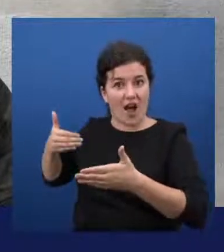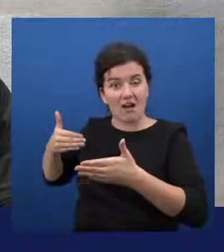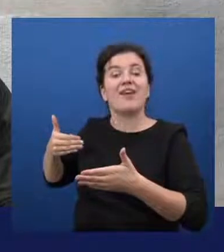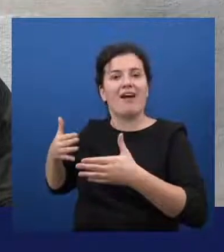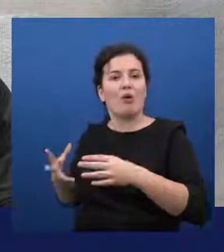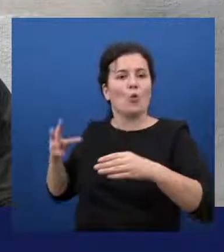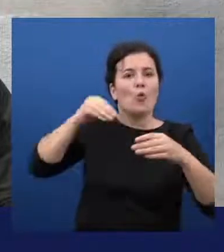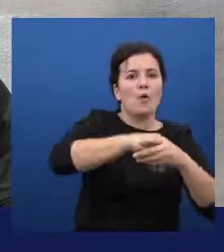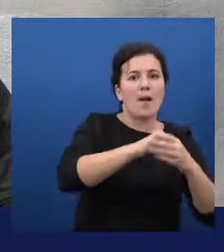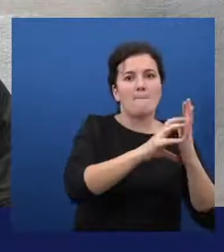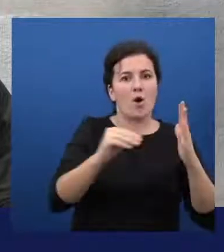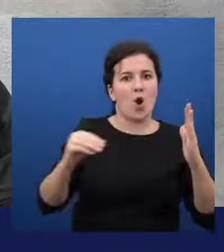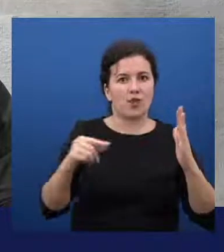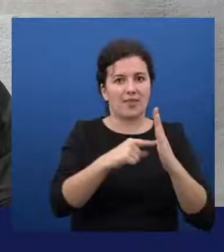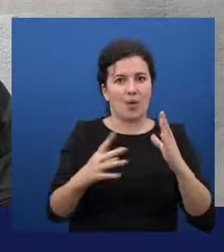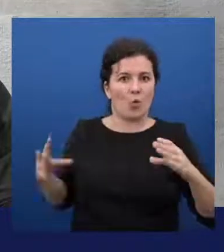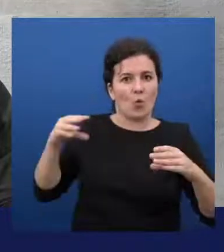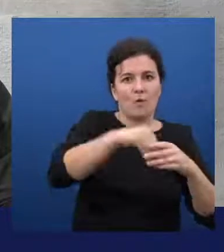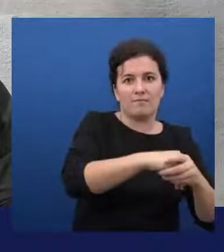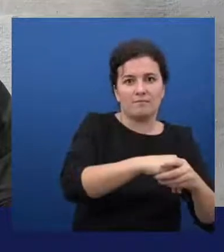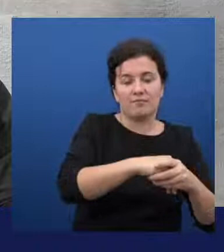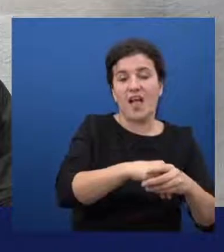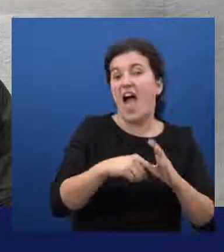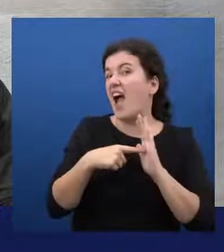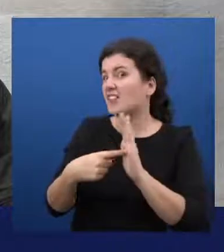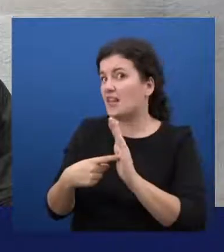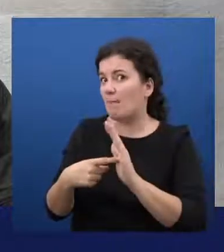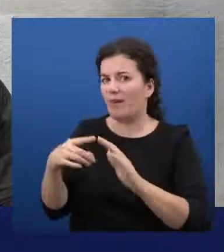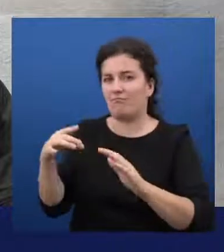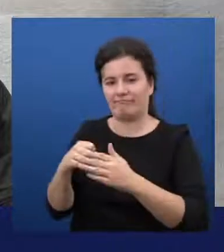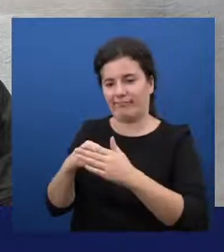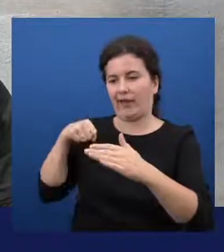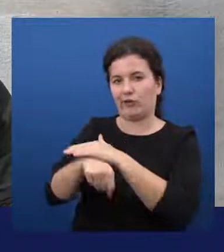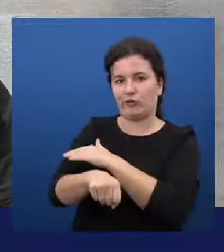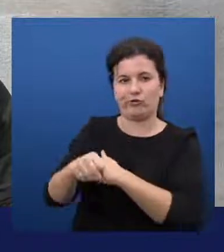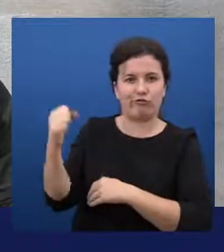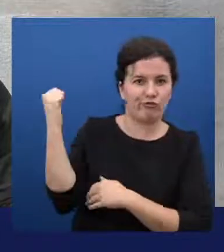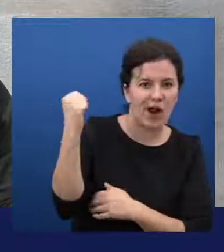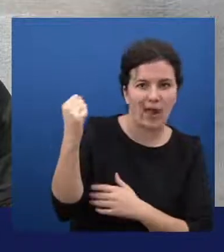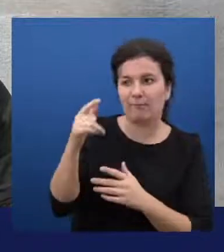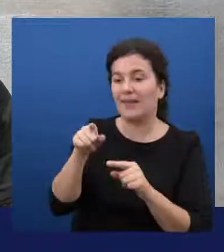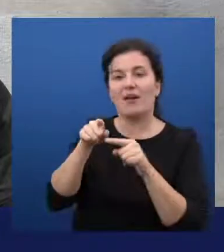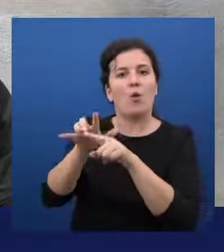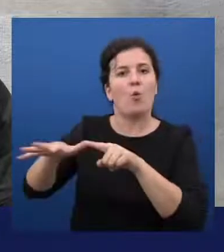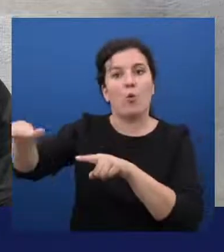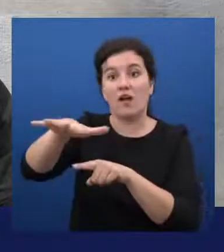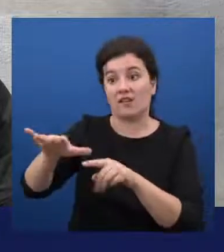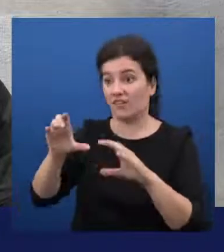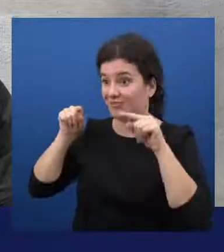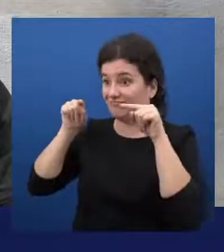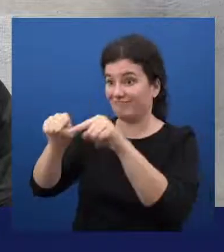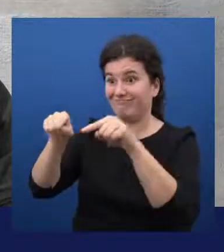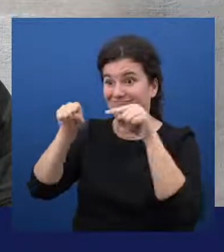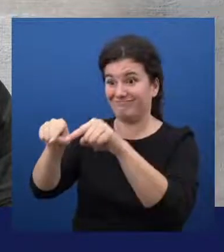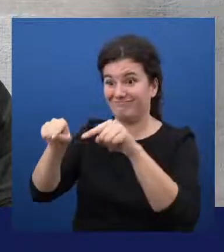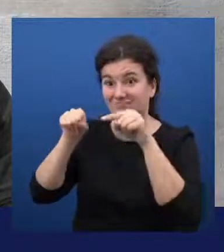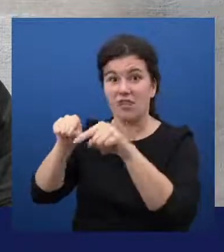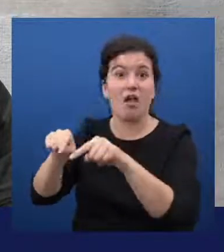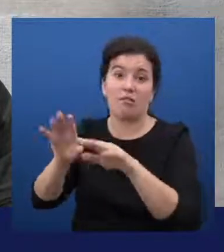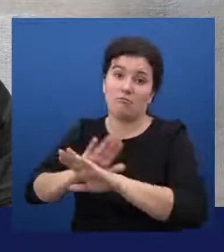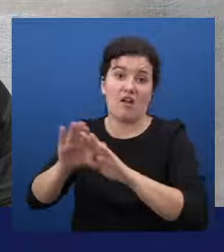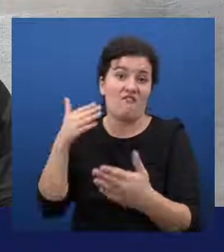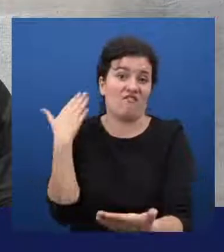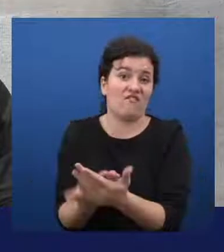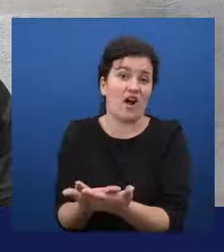where it were. So and as said before, I think we humans are already biased. So how can you get